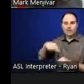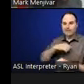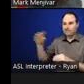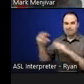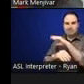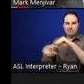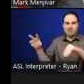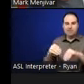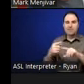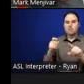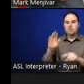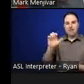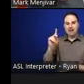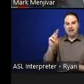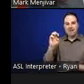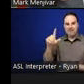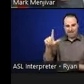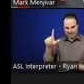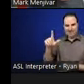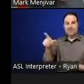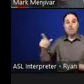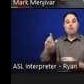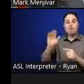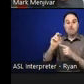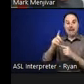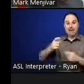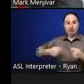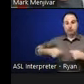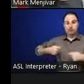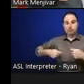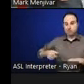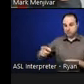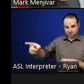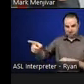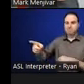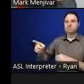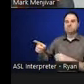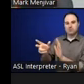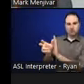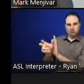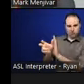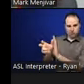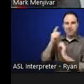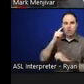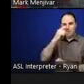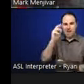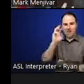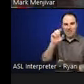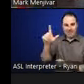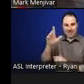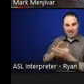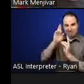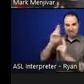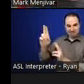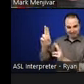a conjunto group that wrote a song, particularly like in honor of the Blackwell School. So there's, yes, there's some